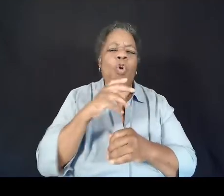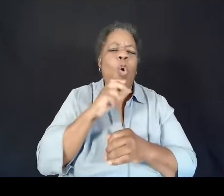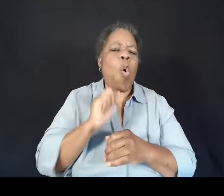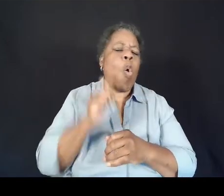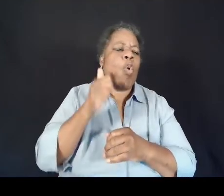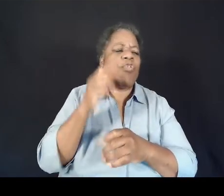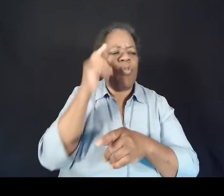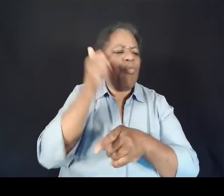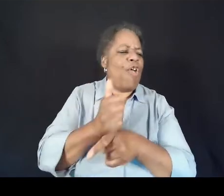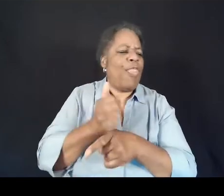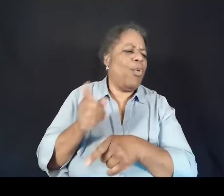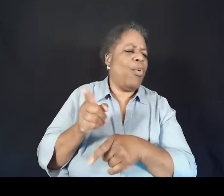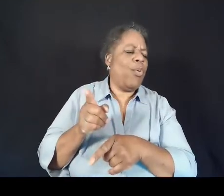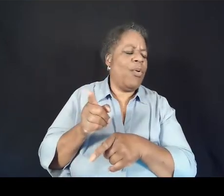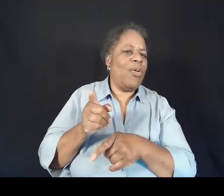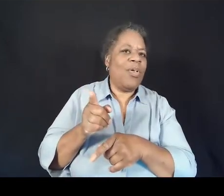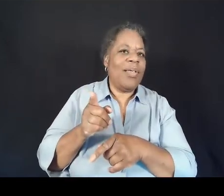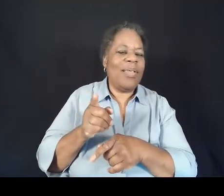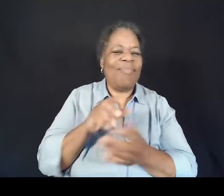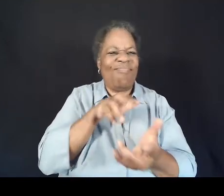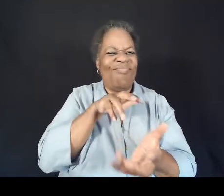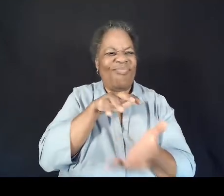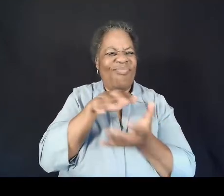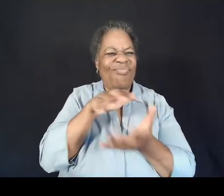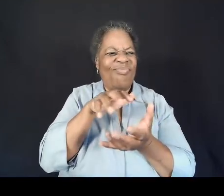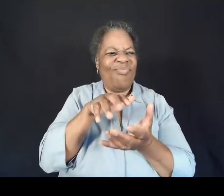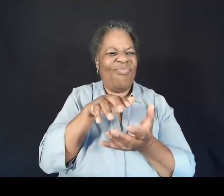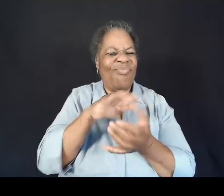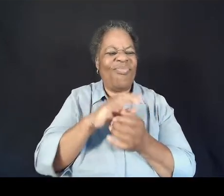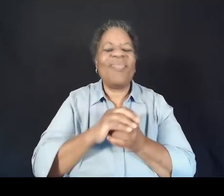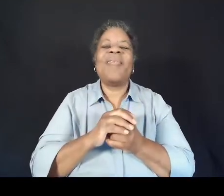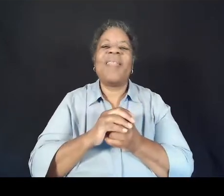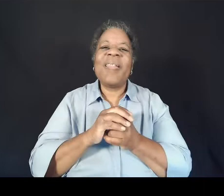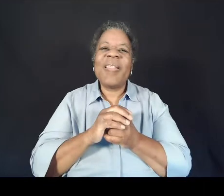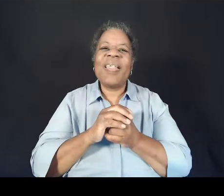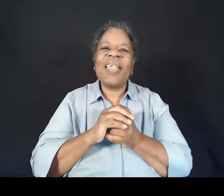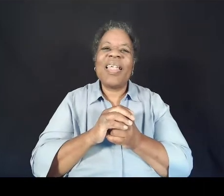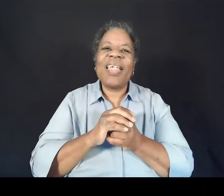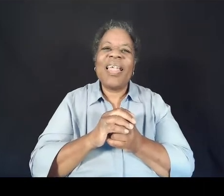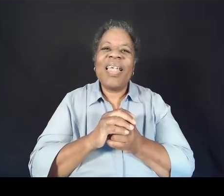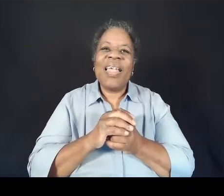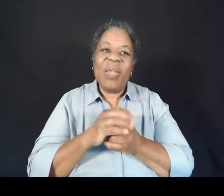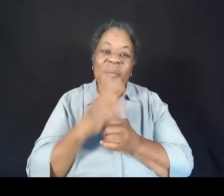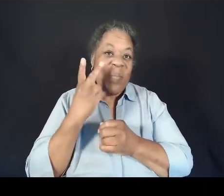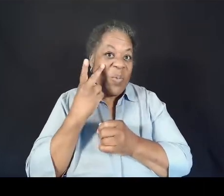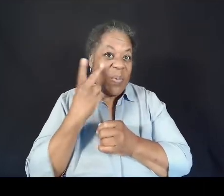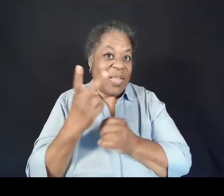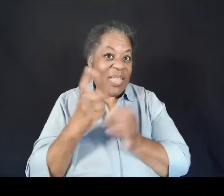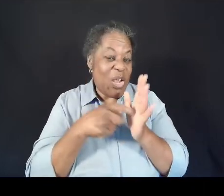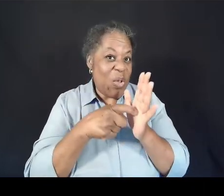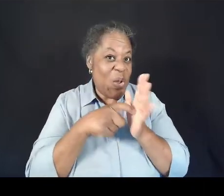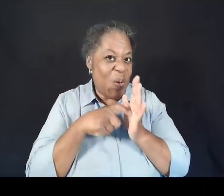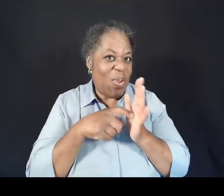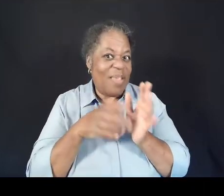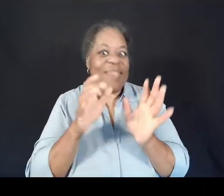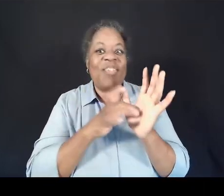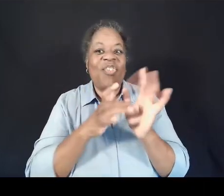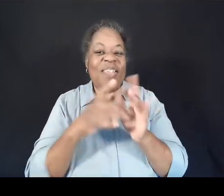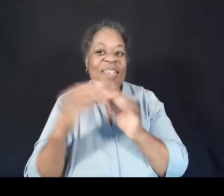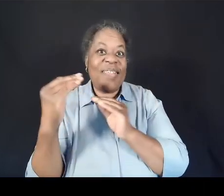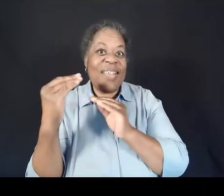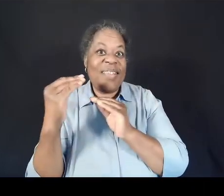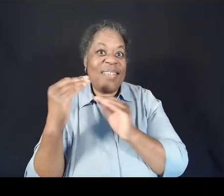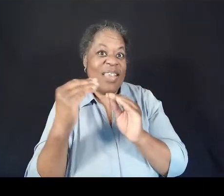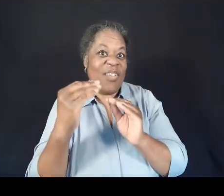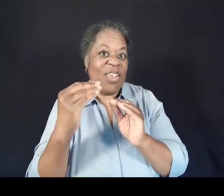But even though Jesus isn't mentioned by name often in this letter, we're going to see that his teaching inspired much of the wisdom